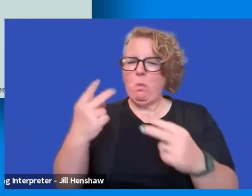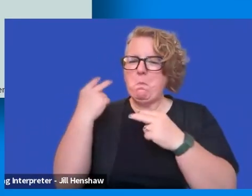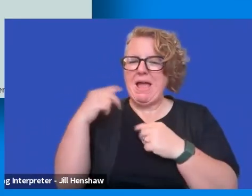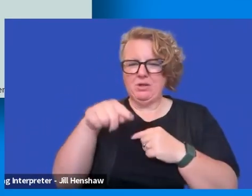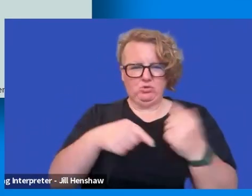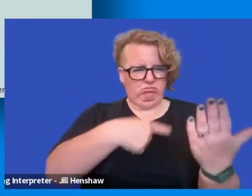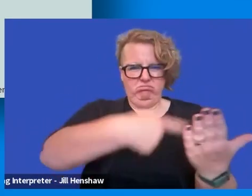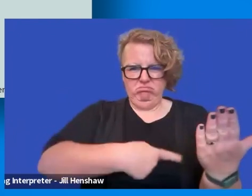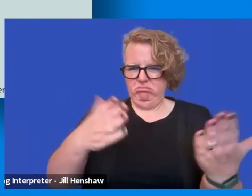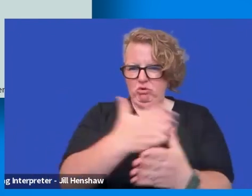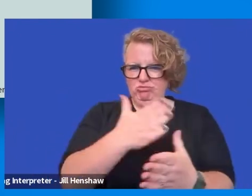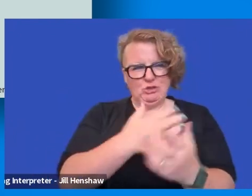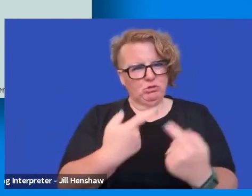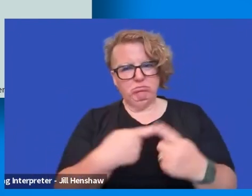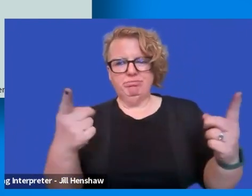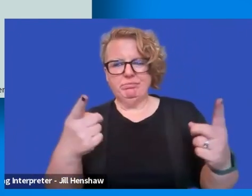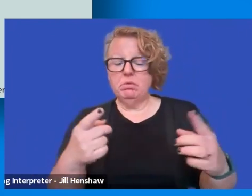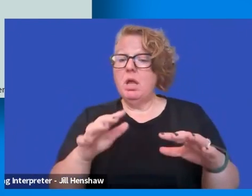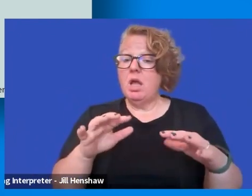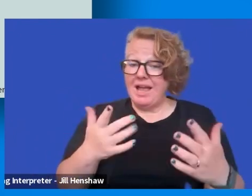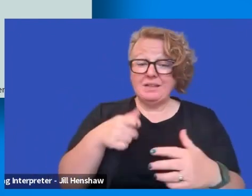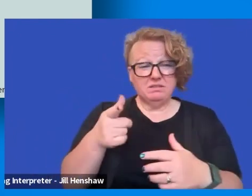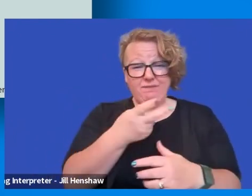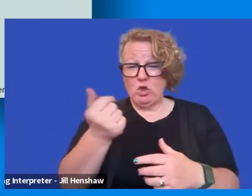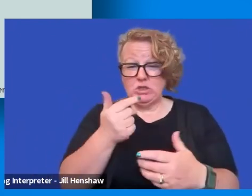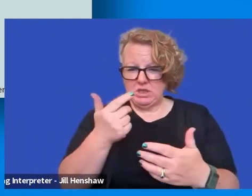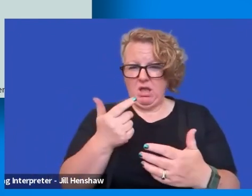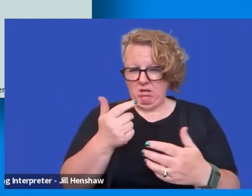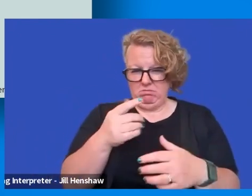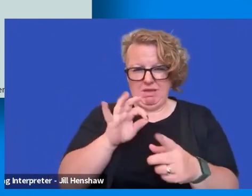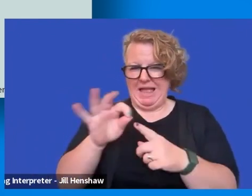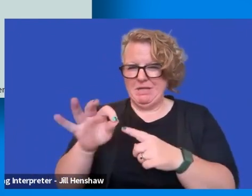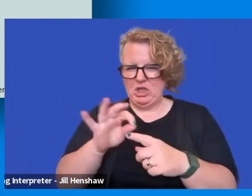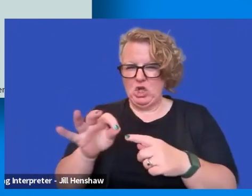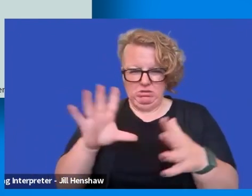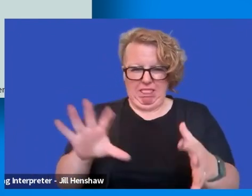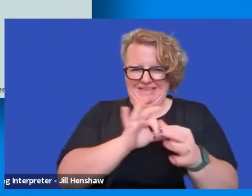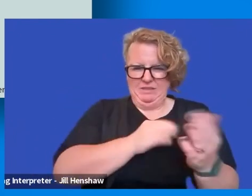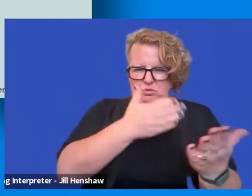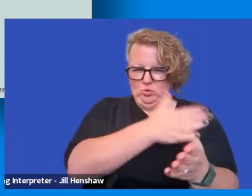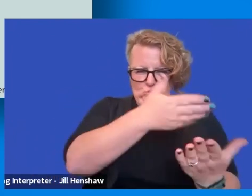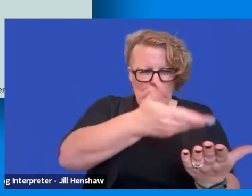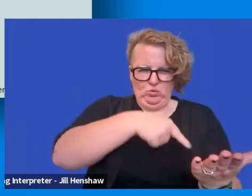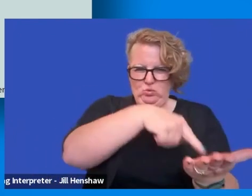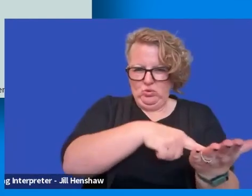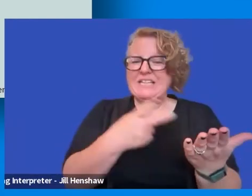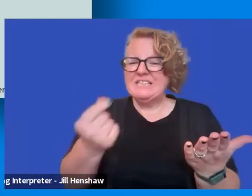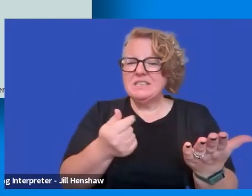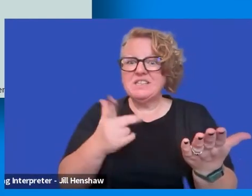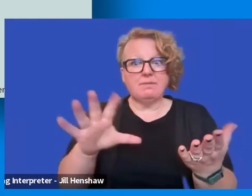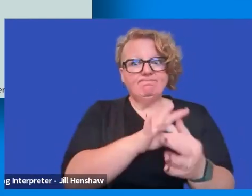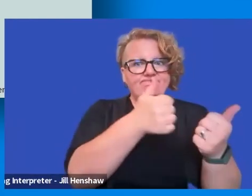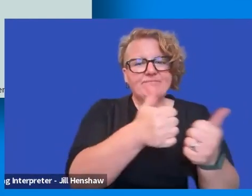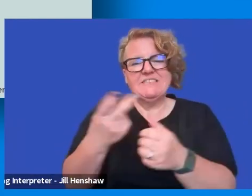criteria used, and how they were interpreted successfully by some applicants and less successfully by other applicants. So that issue